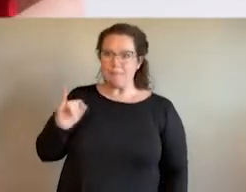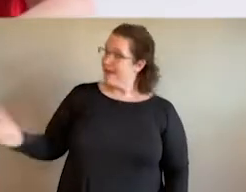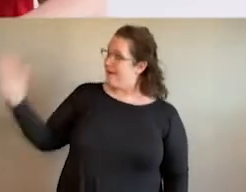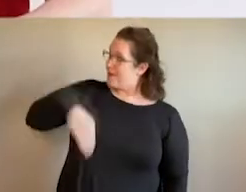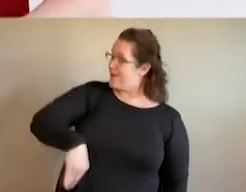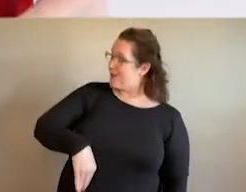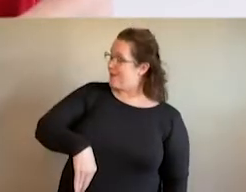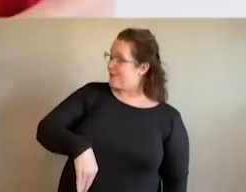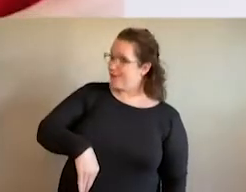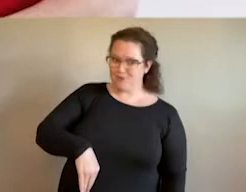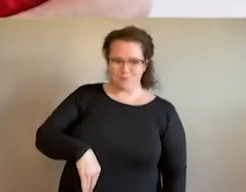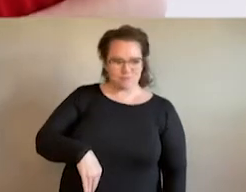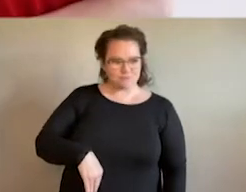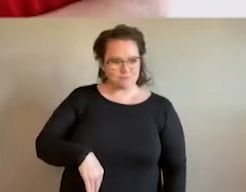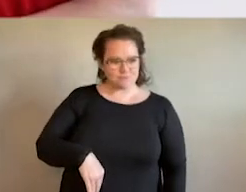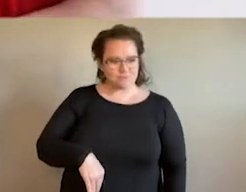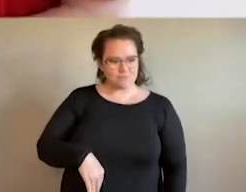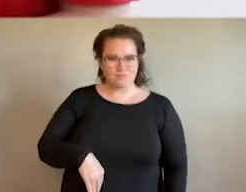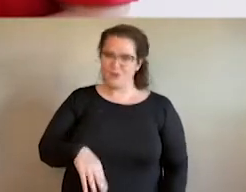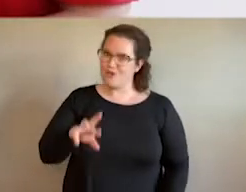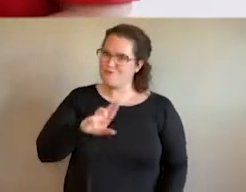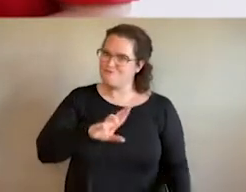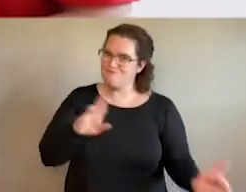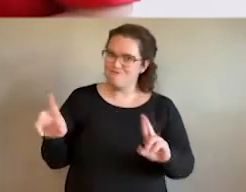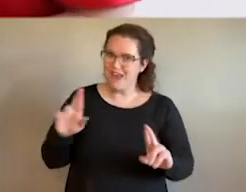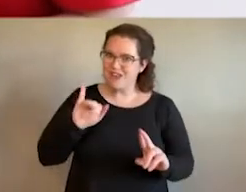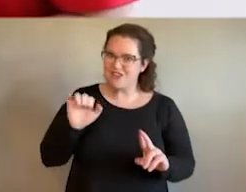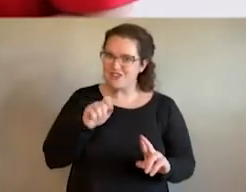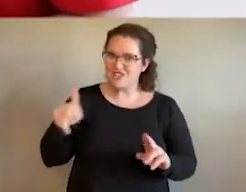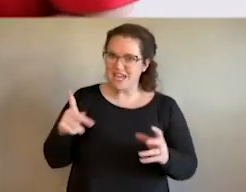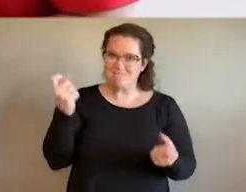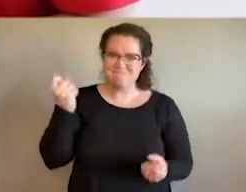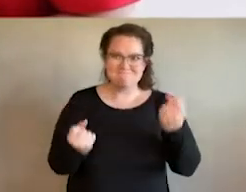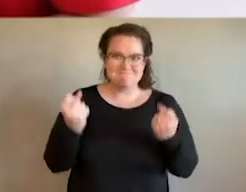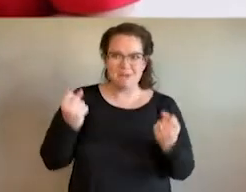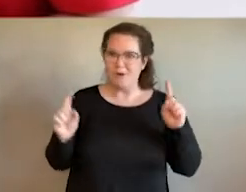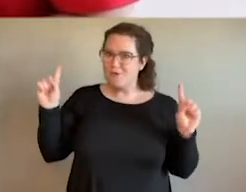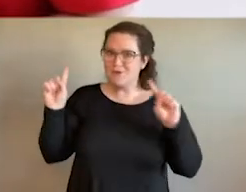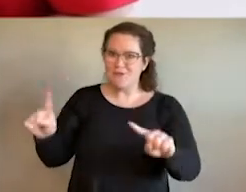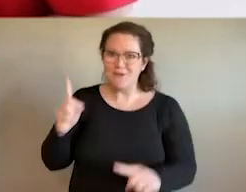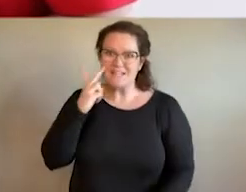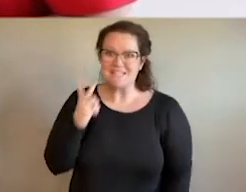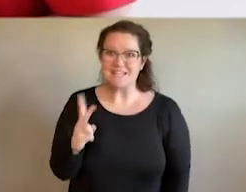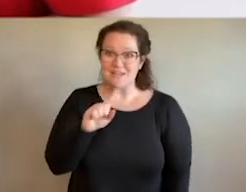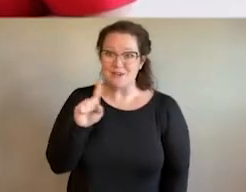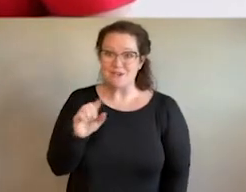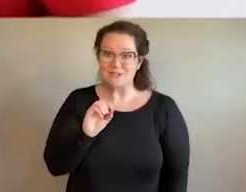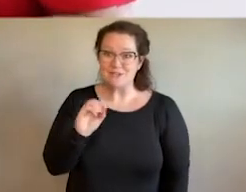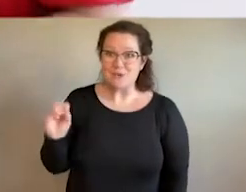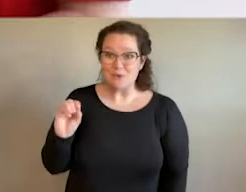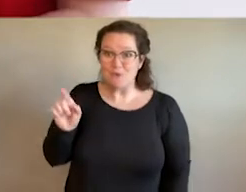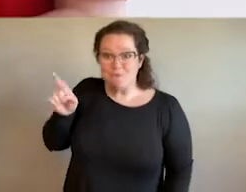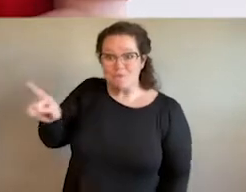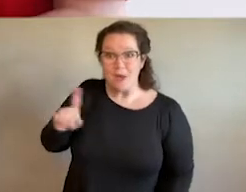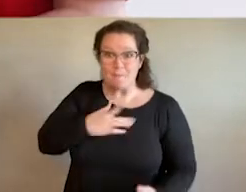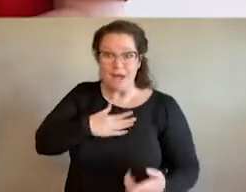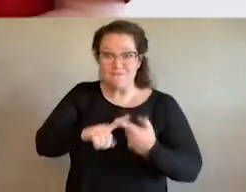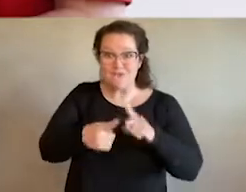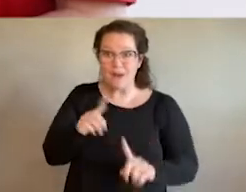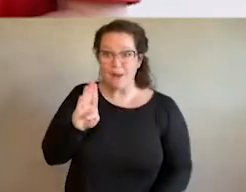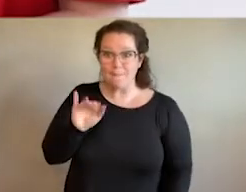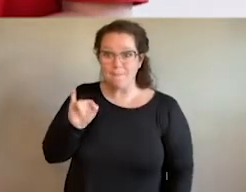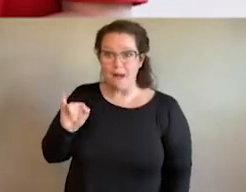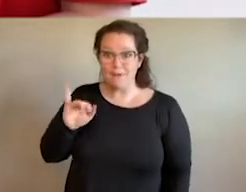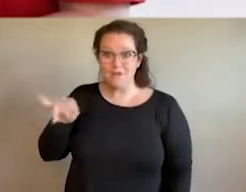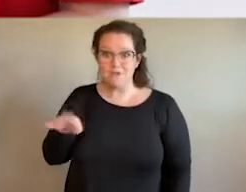here. You better get that Jeep ready, buddy, because we're going to see Bobby Joe at the zoo. Oh, wow.